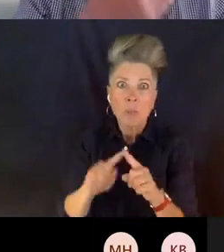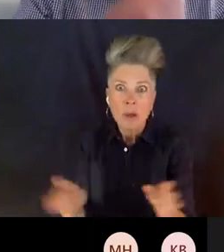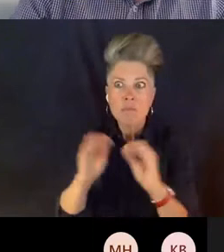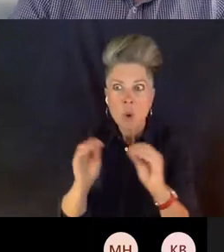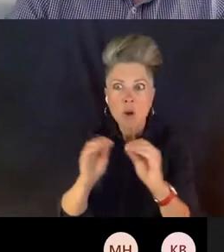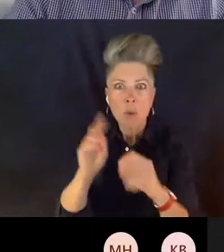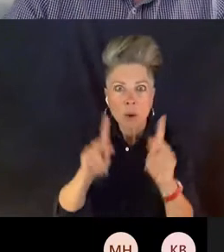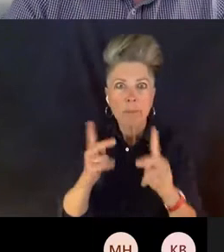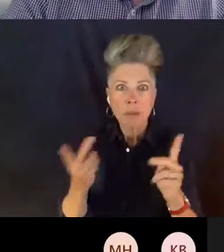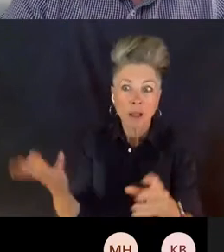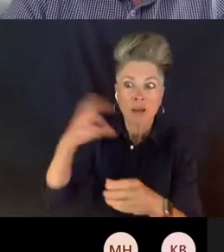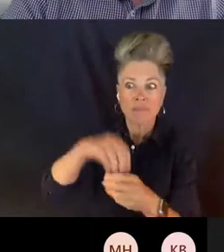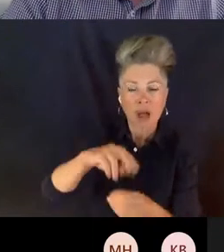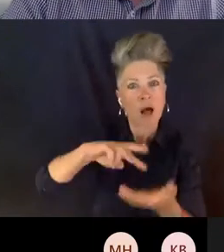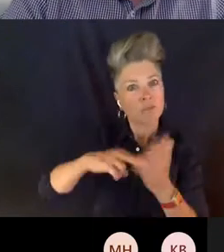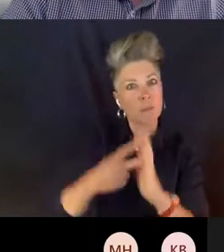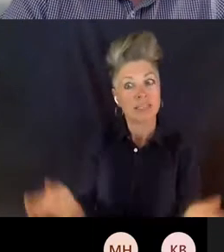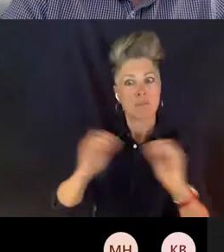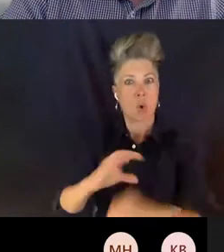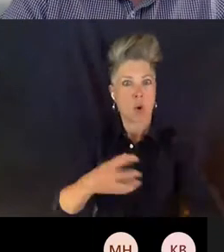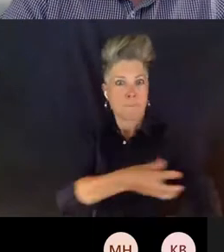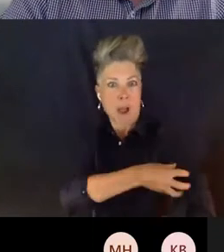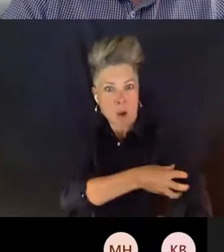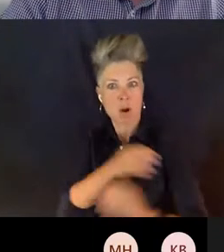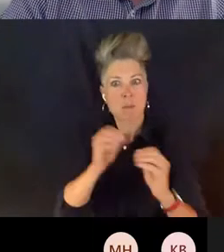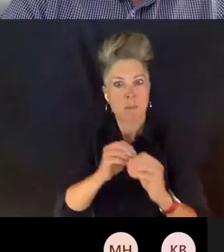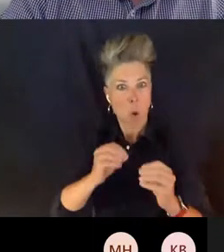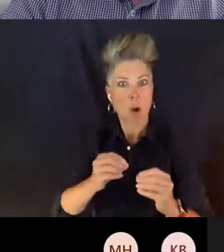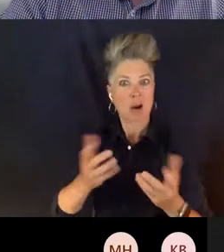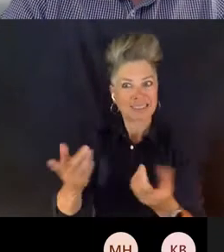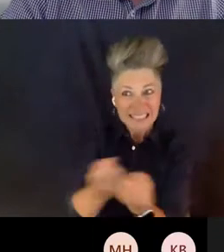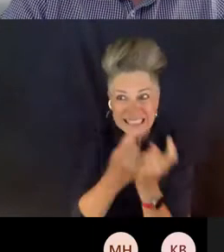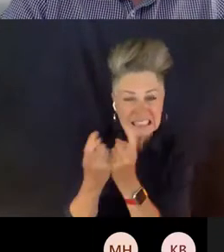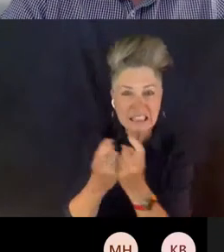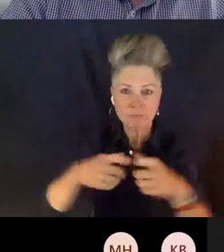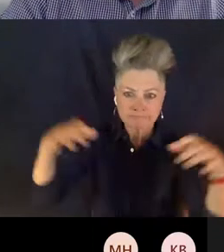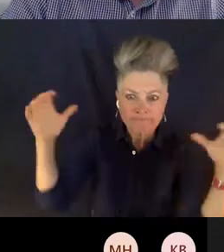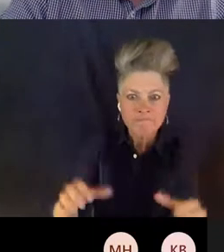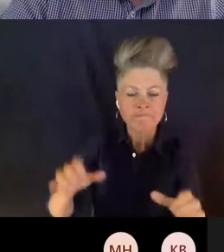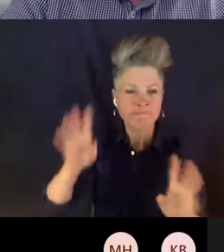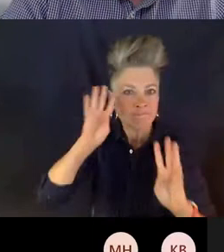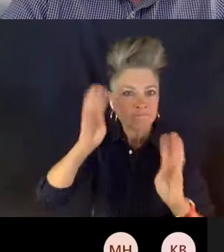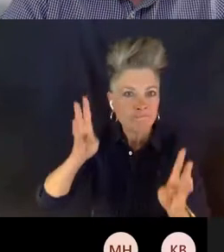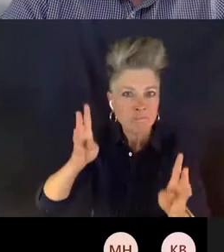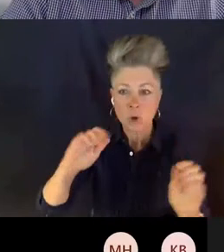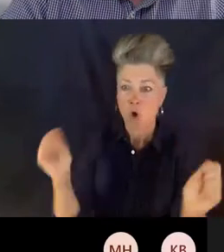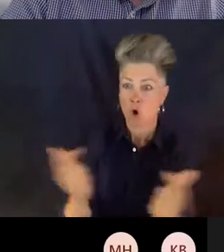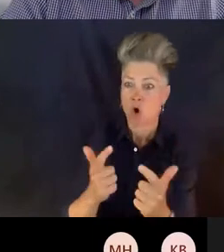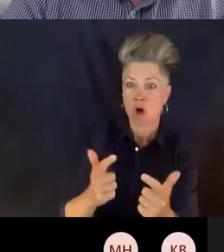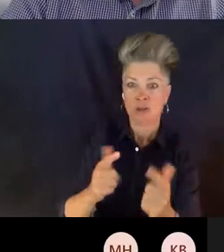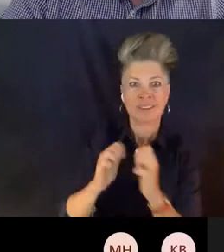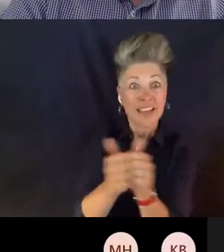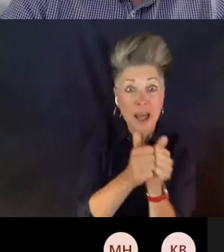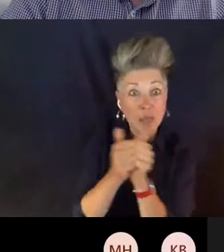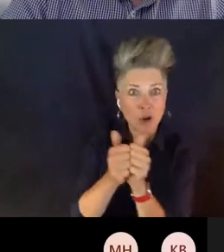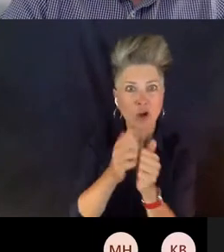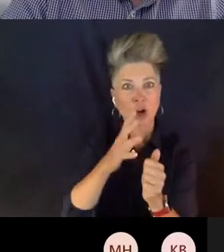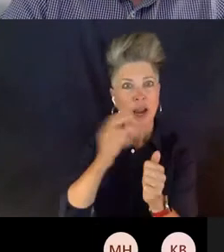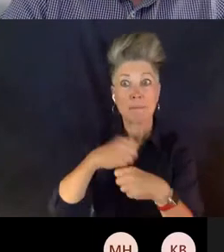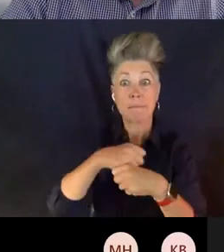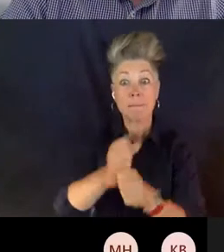of the idea behind this whole task force in general, is just getting people in the same room virtually and making these things